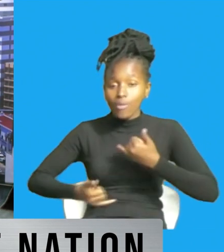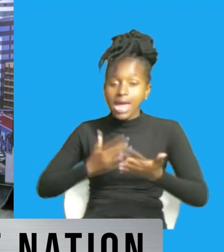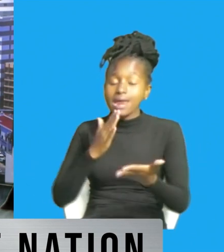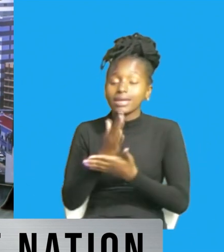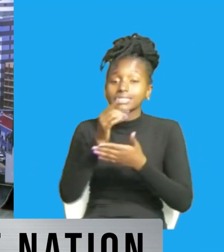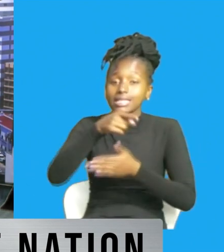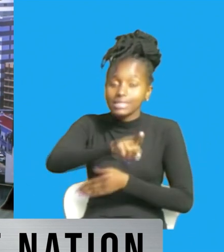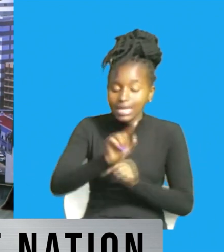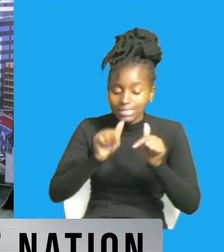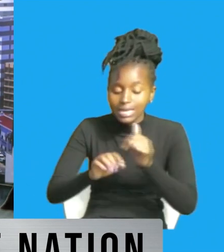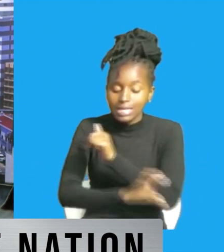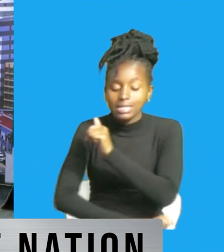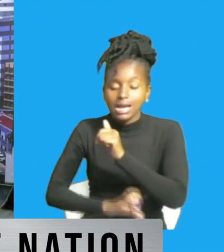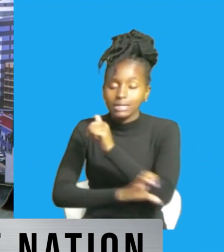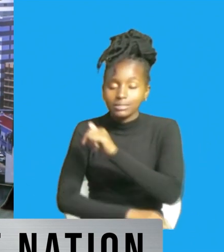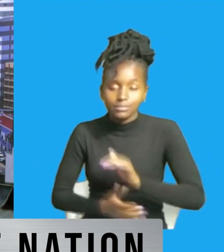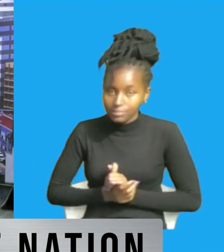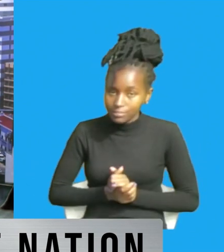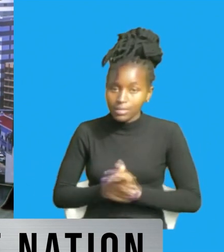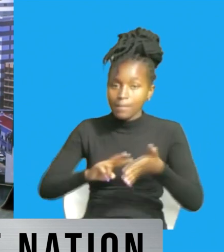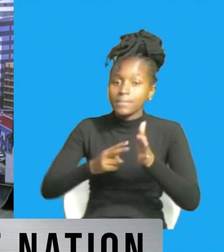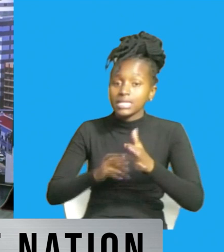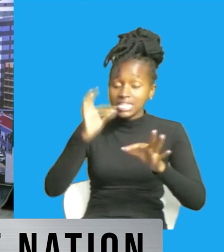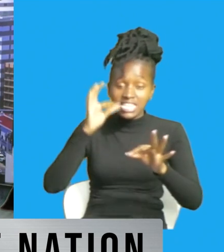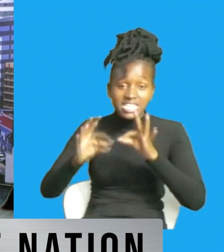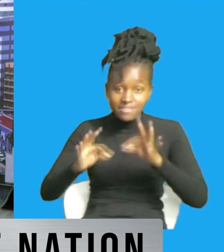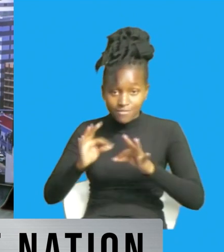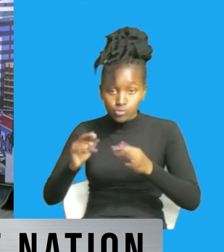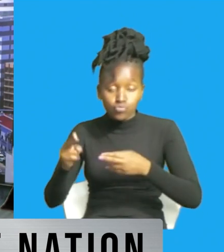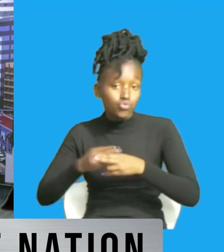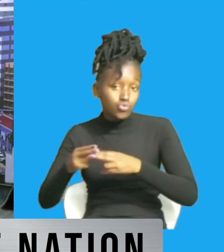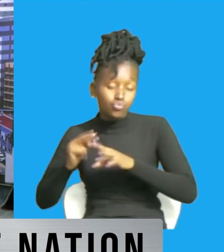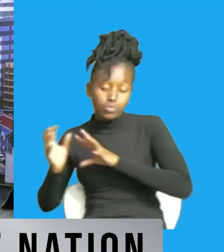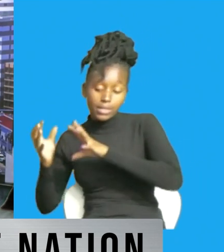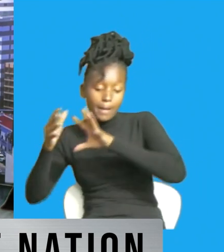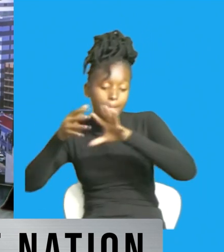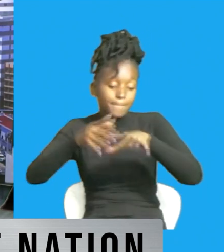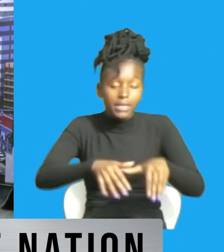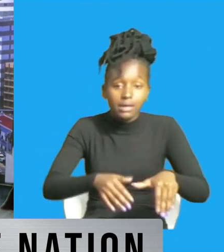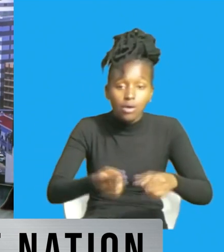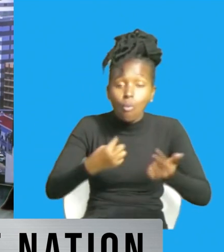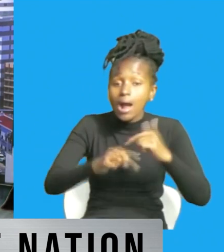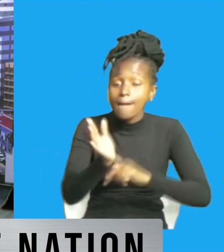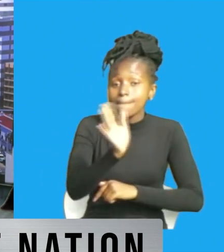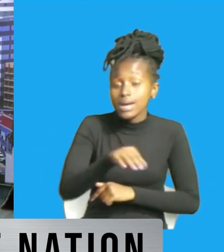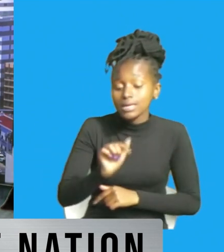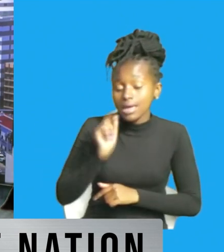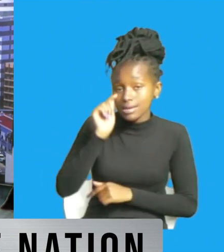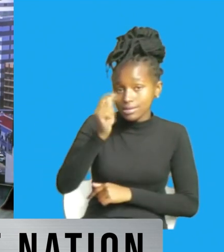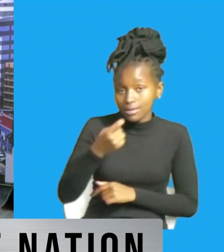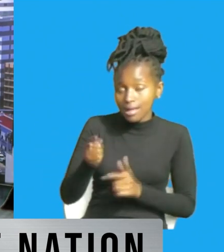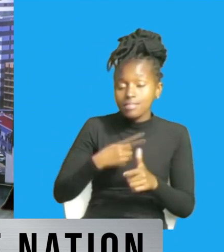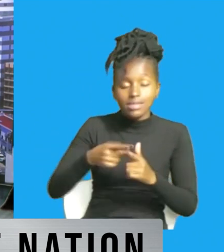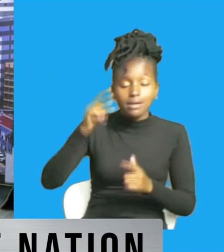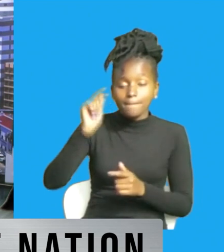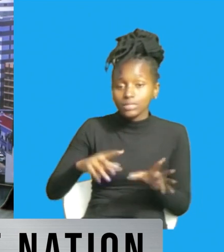need to be brought back, and there is a lot of work to be done to see that they are brought back. But if they are brought back, they should also face the courts